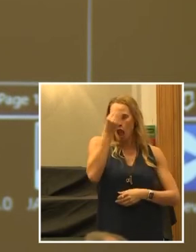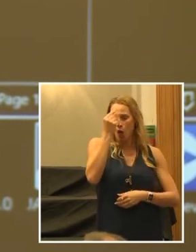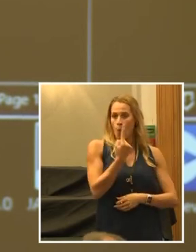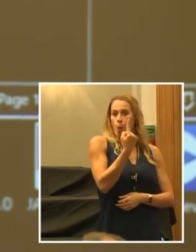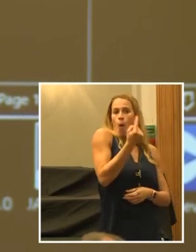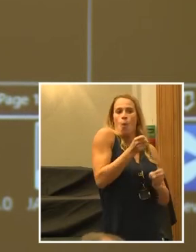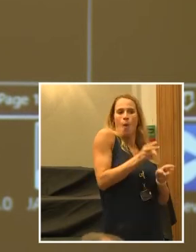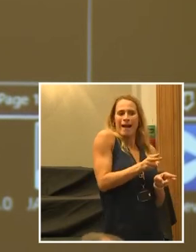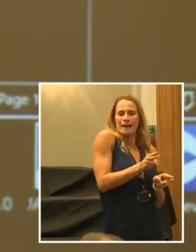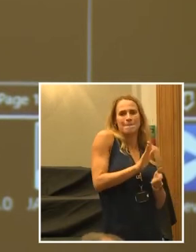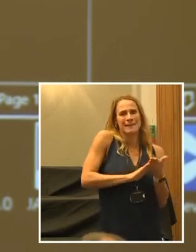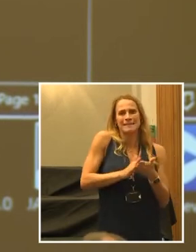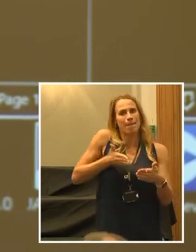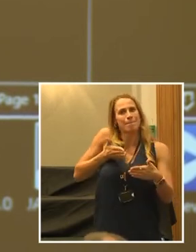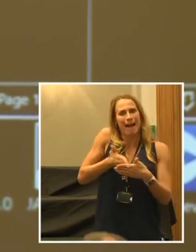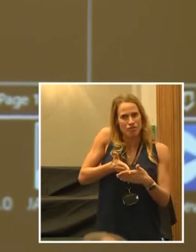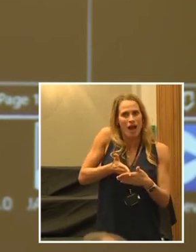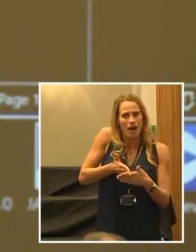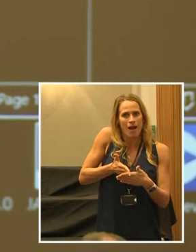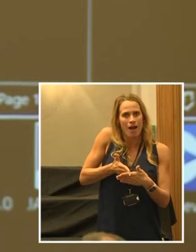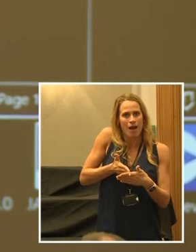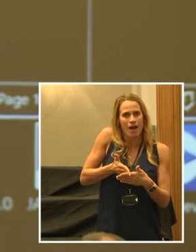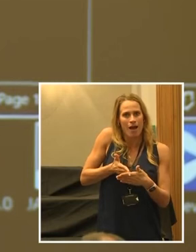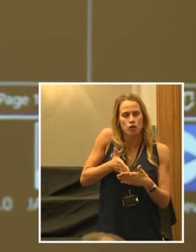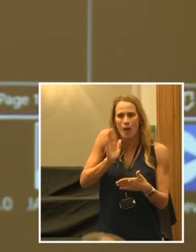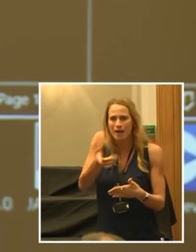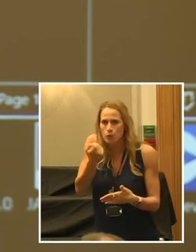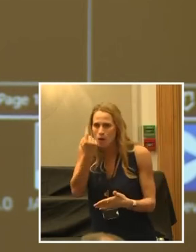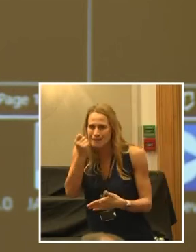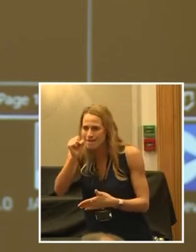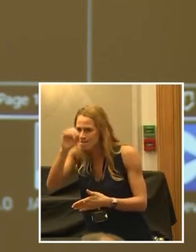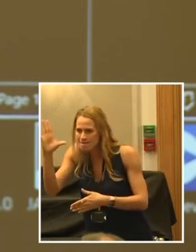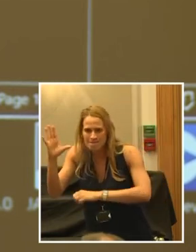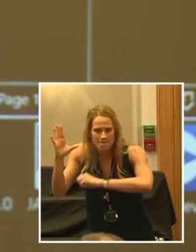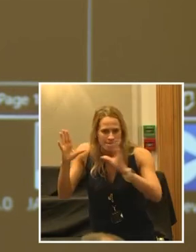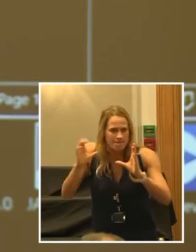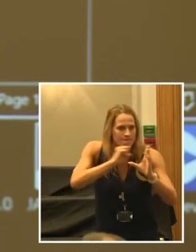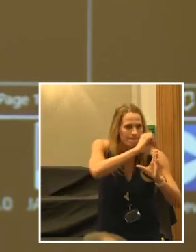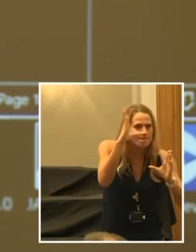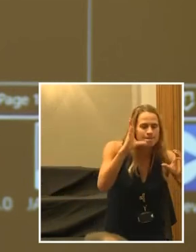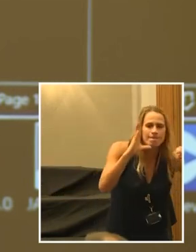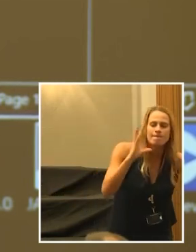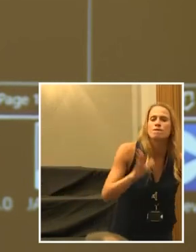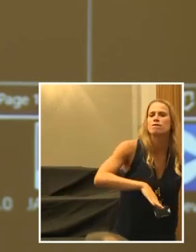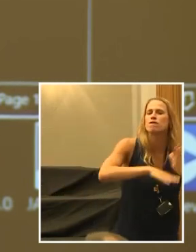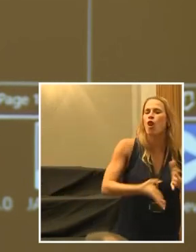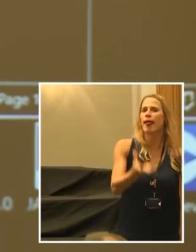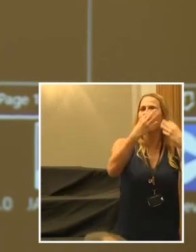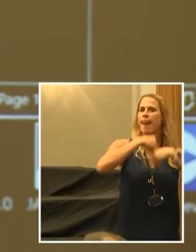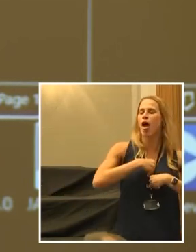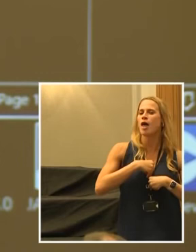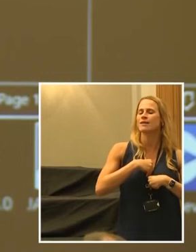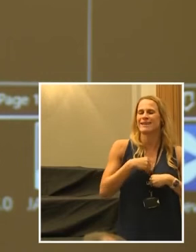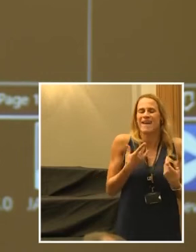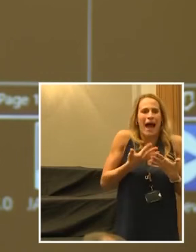you restrict yourself. Whereas I'm about, what's the weakest link in the chain? Let's make that a strength. Because if you learn all these, how many tools have you